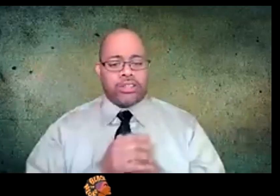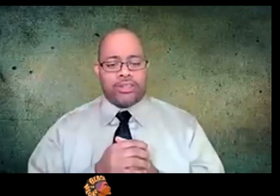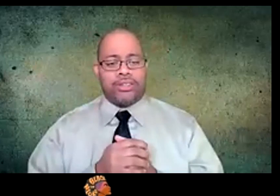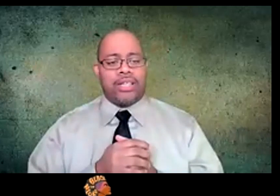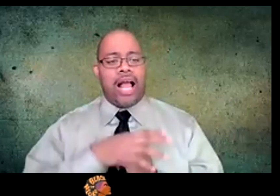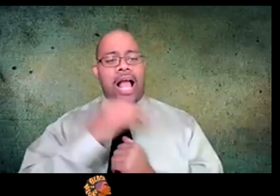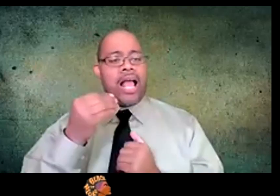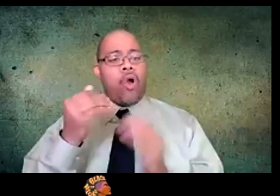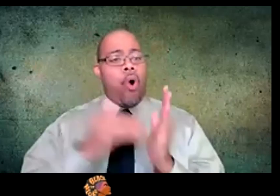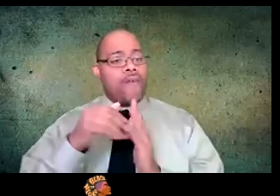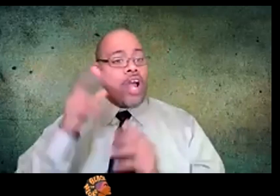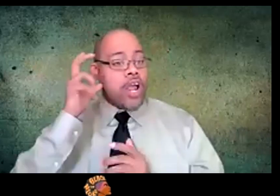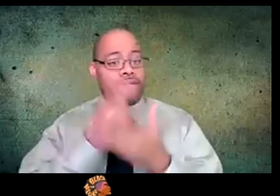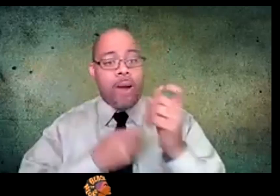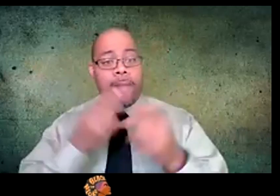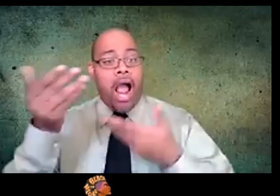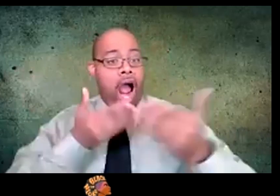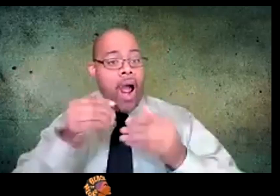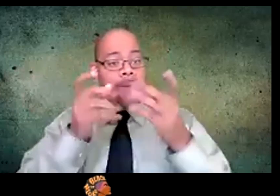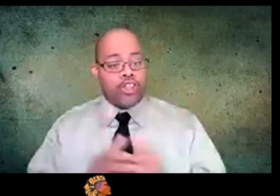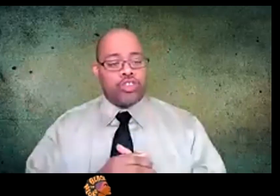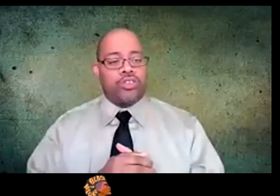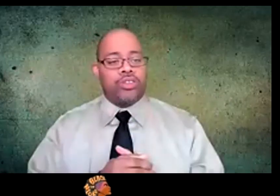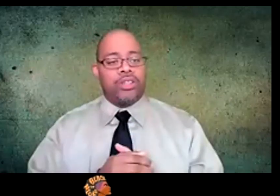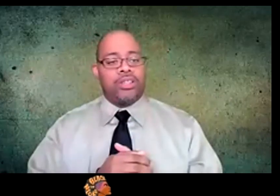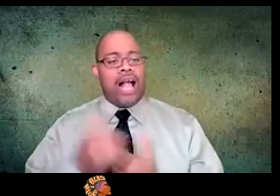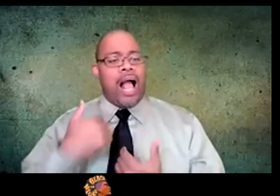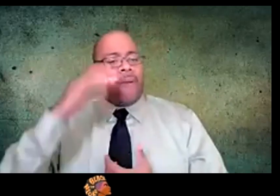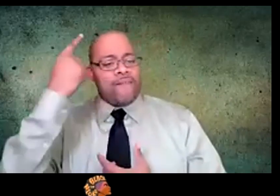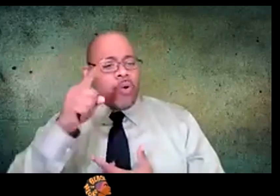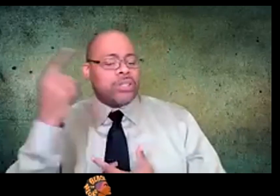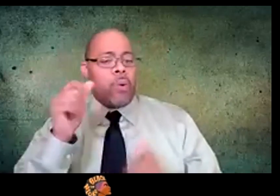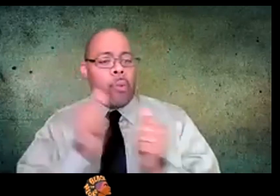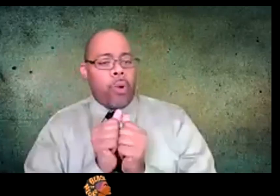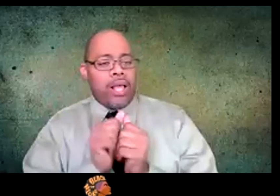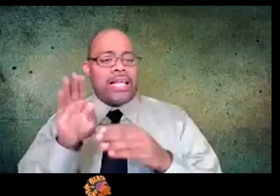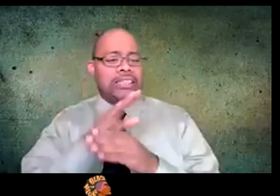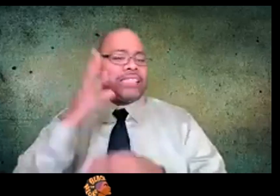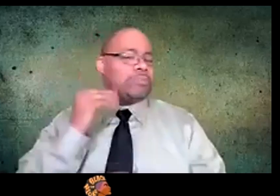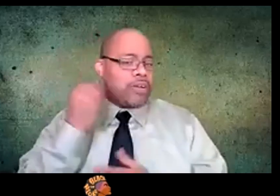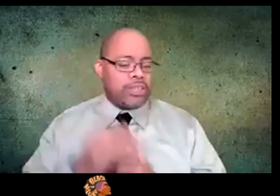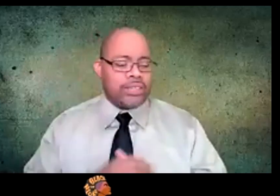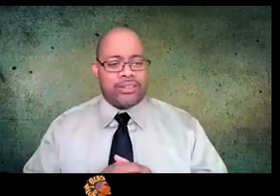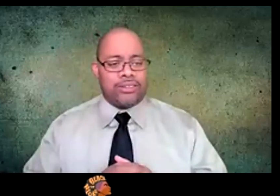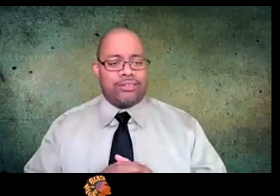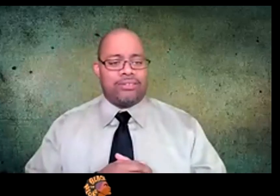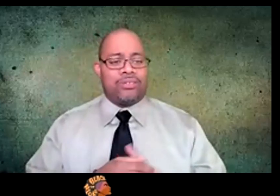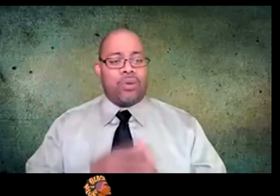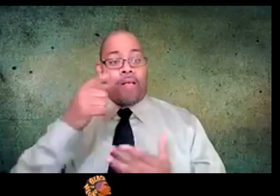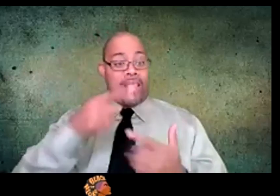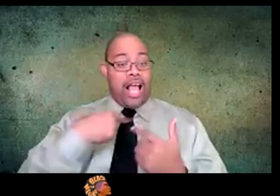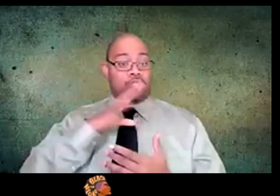I often hear from hiring managers is, I'm looking for someone with industry experience. Well, then I